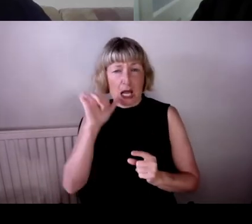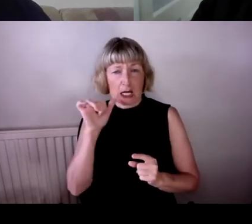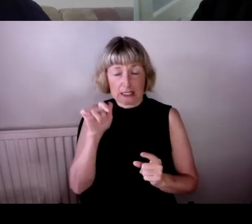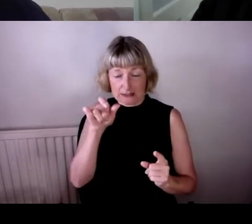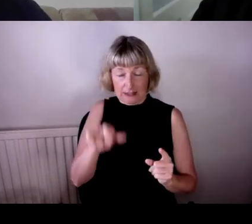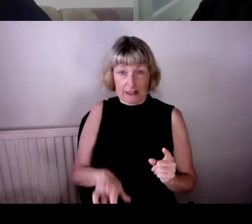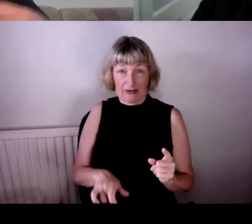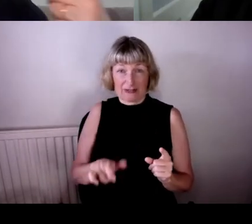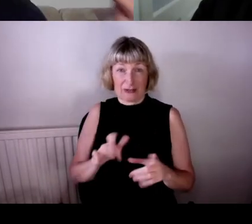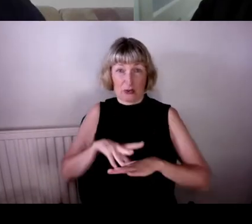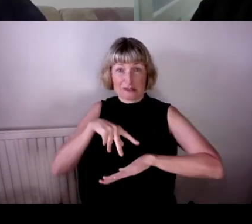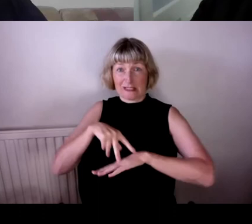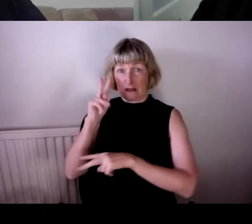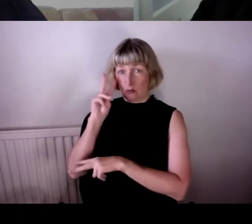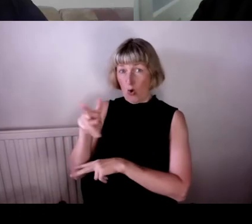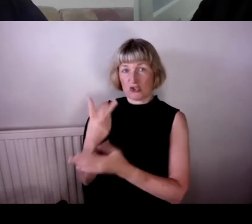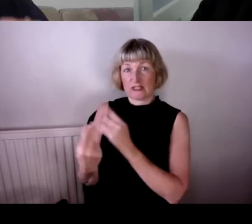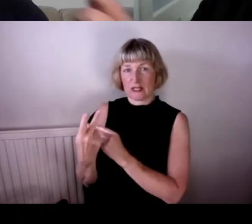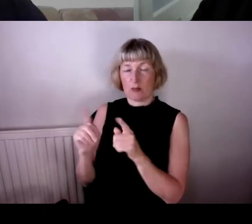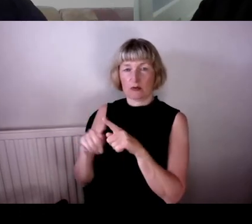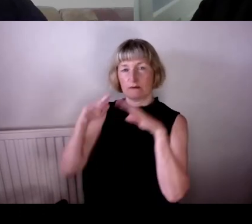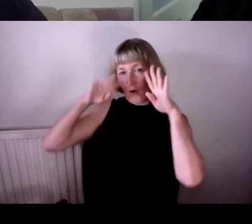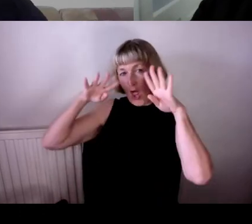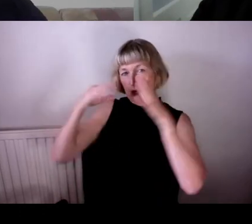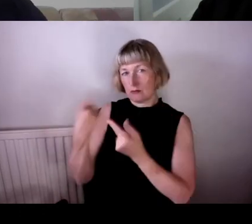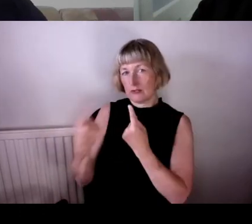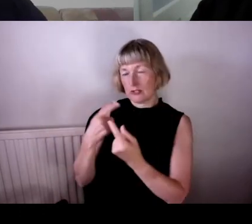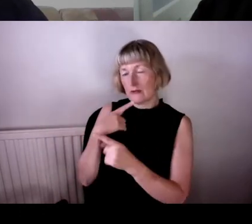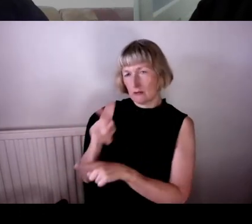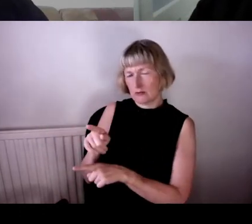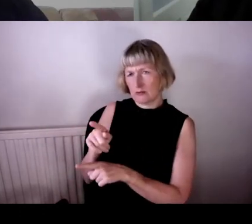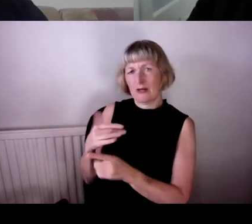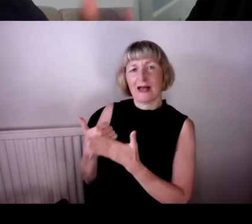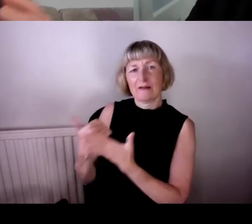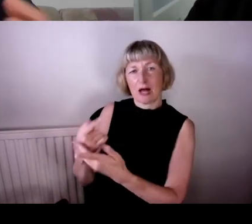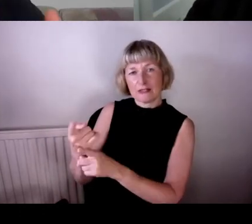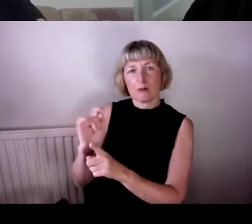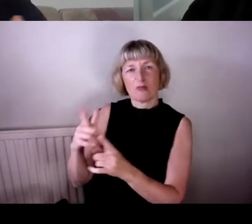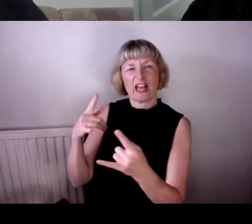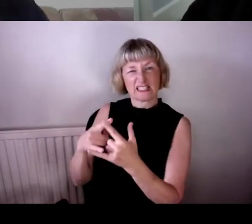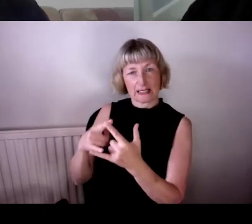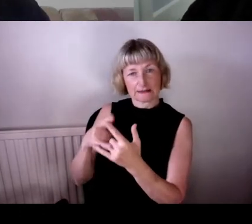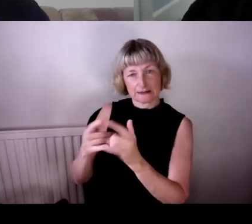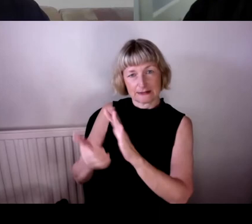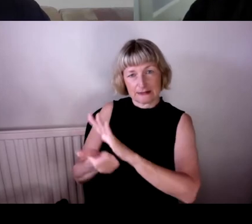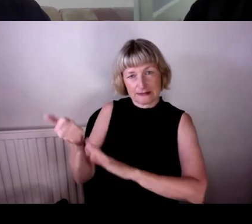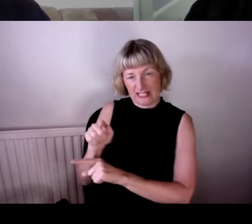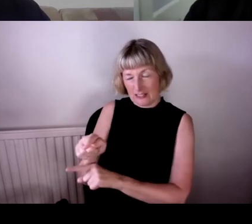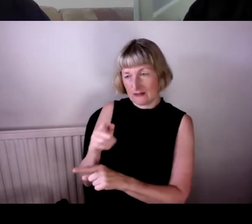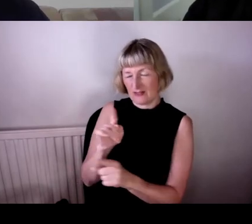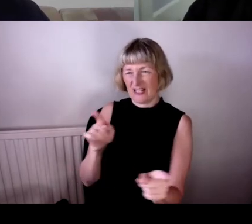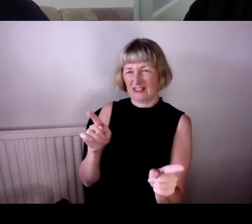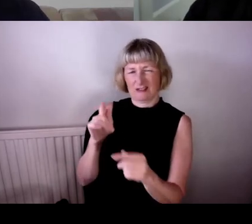stand there and look at them and give them advice on their sexual techniques. and that kind of thing. So it